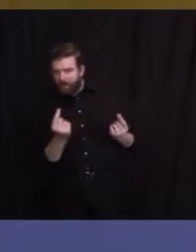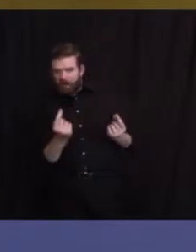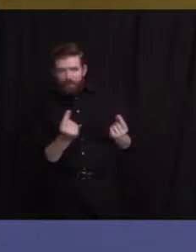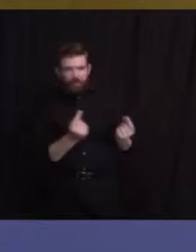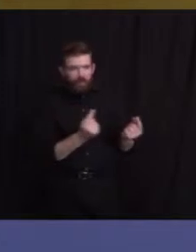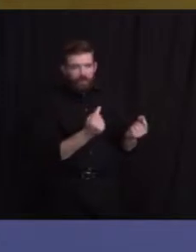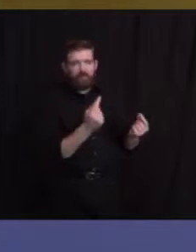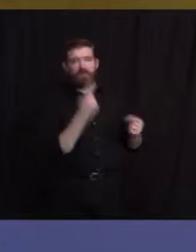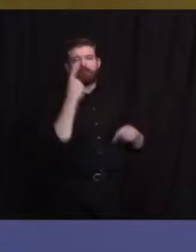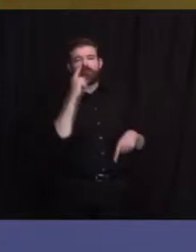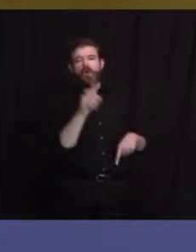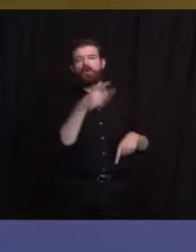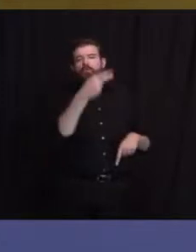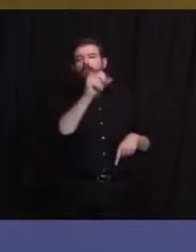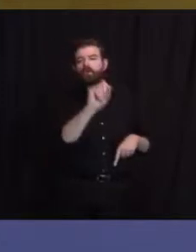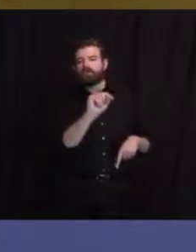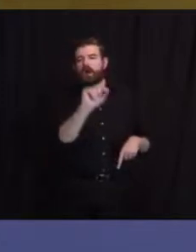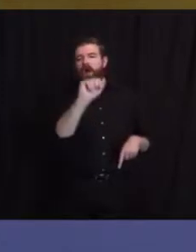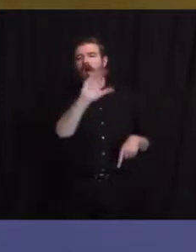point, it stays the way it is.